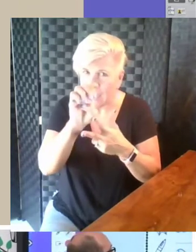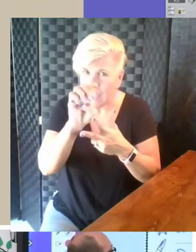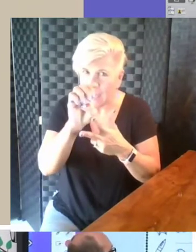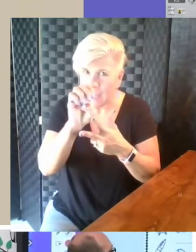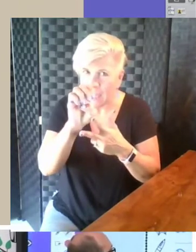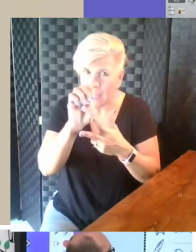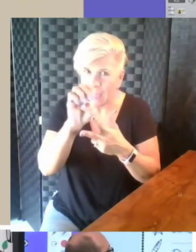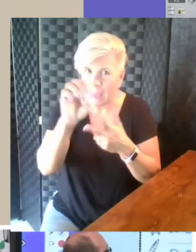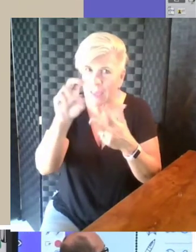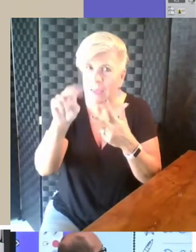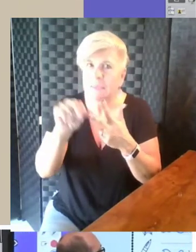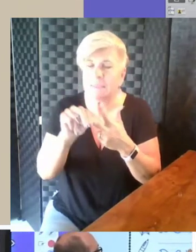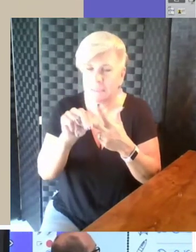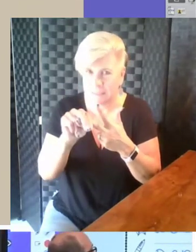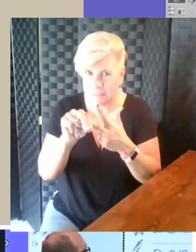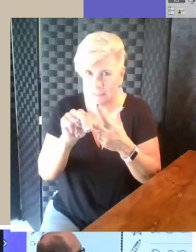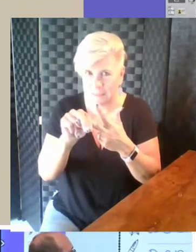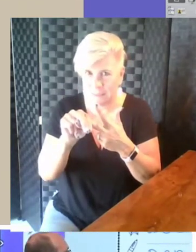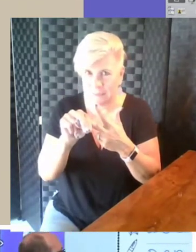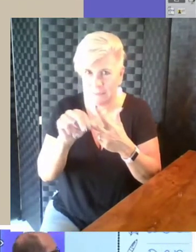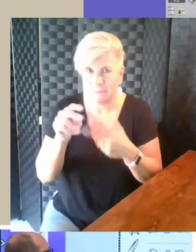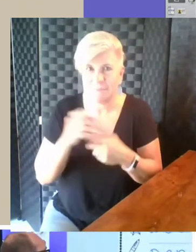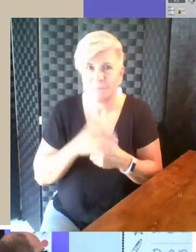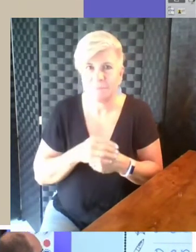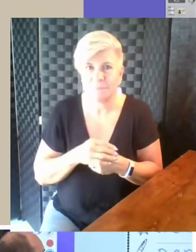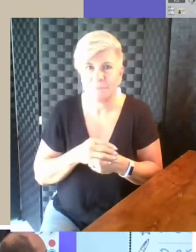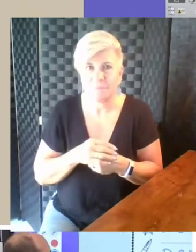e, n.